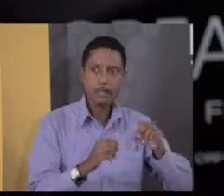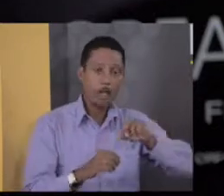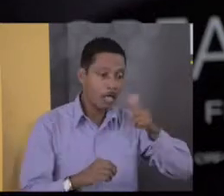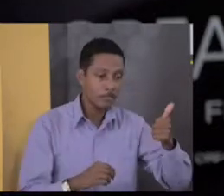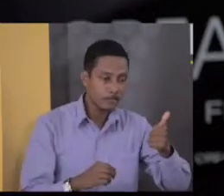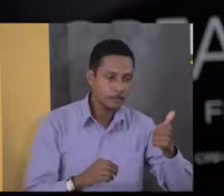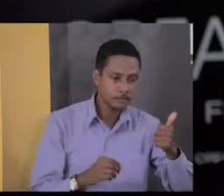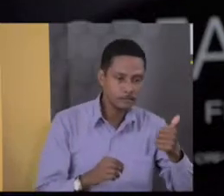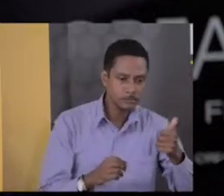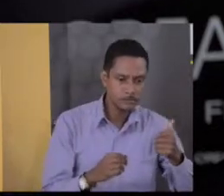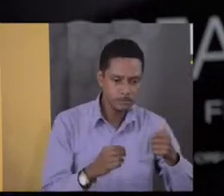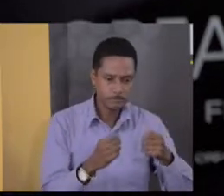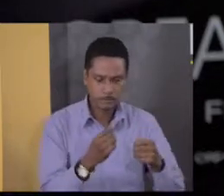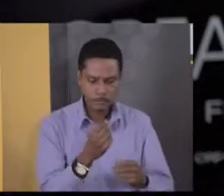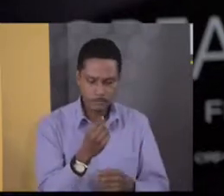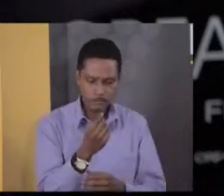doing